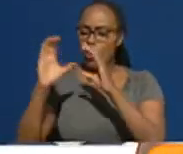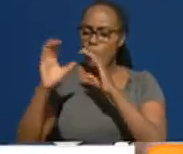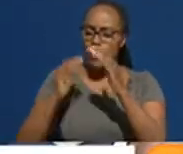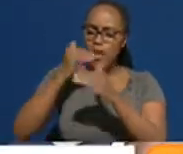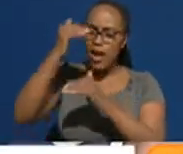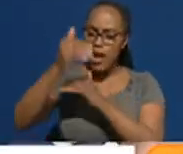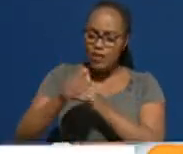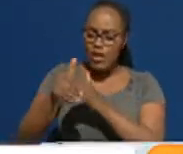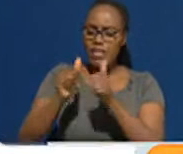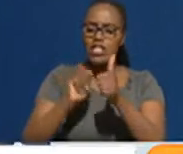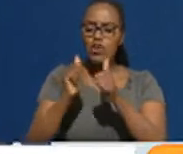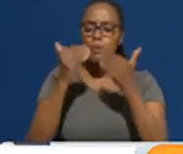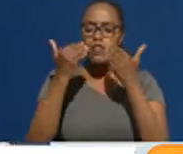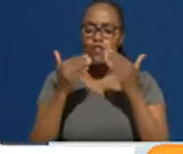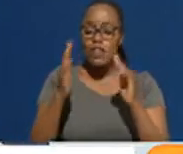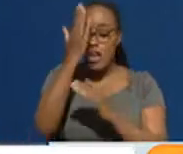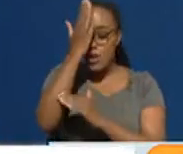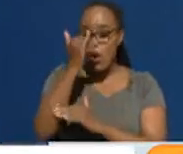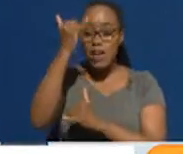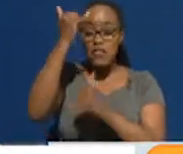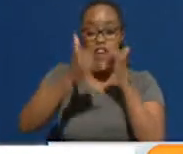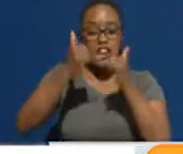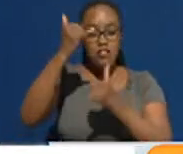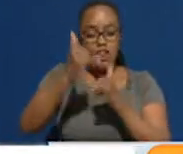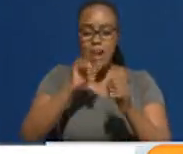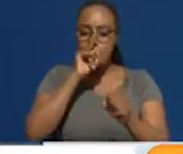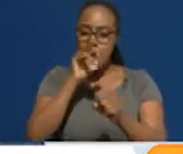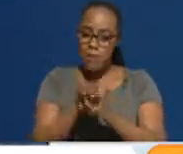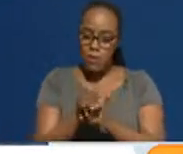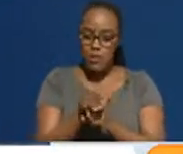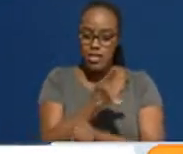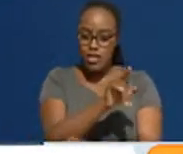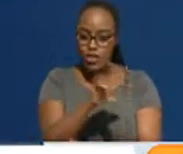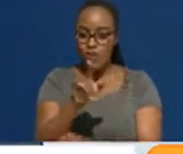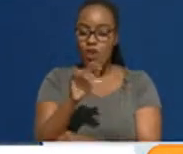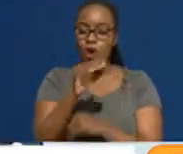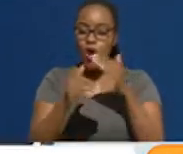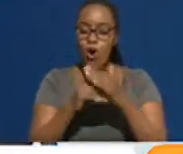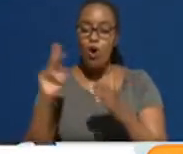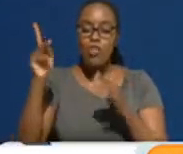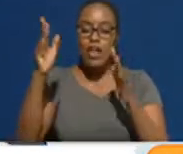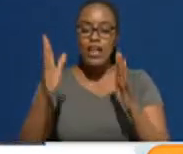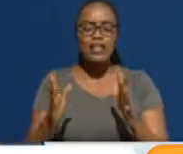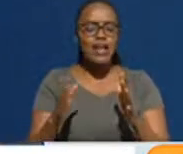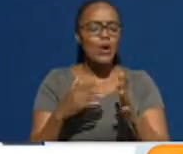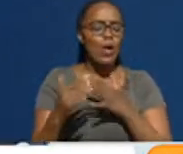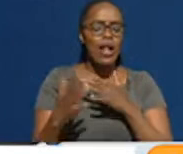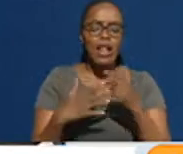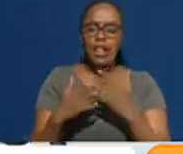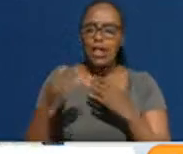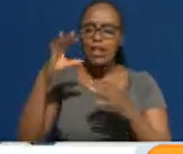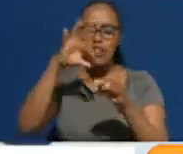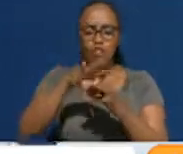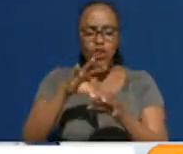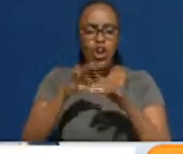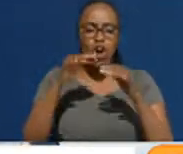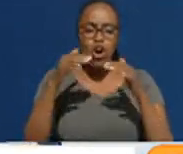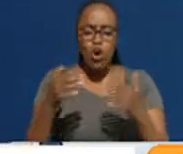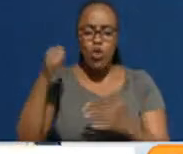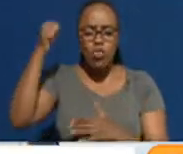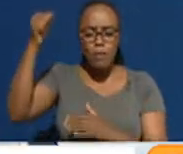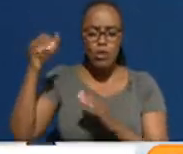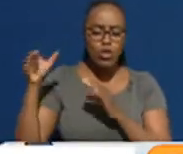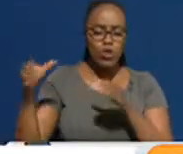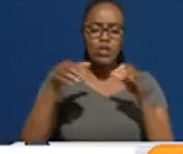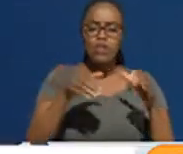after this contest is done. Because ultimately, and I promise you, every Kenyan, no matter how they voted, no matter the political divide,